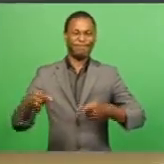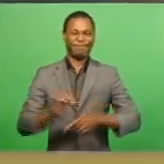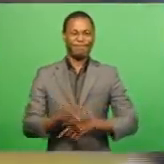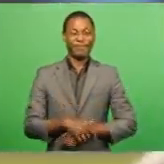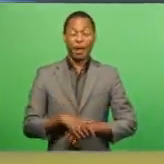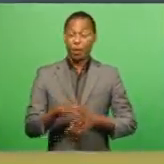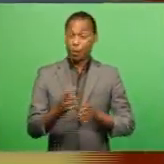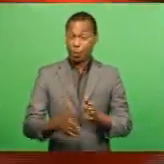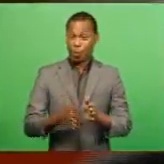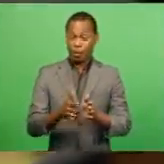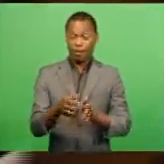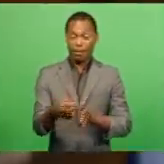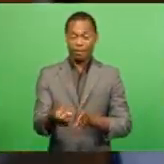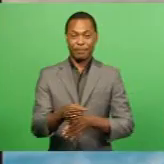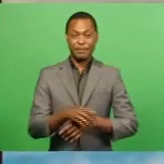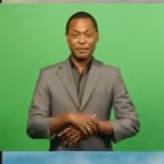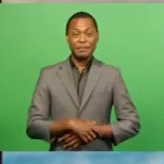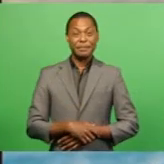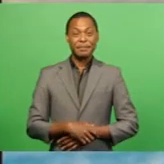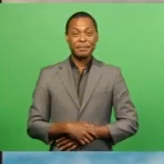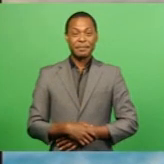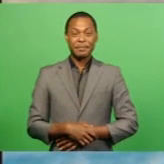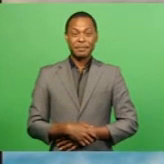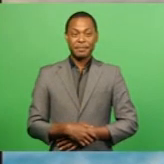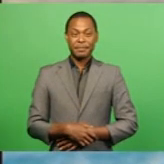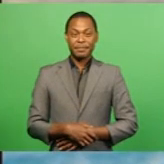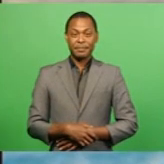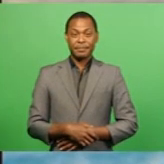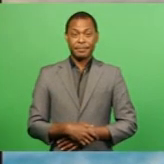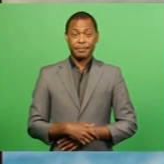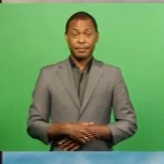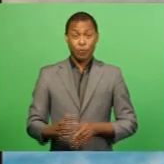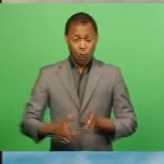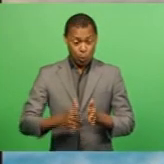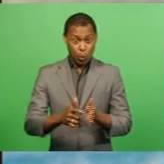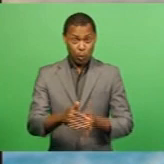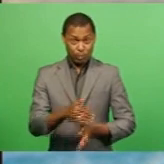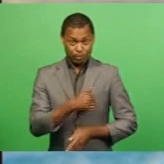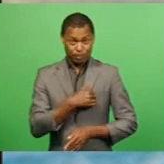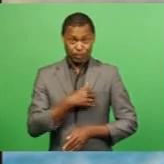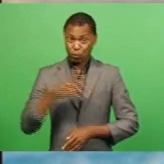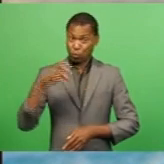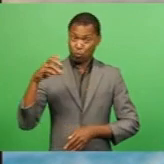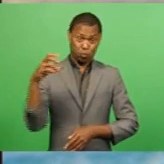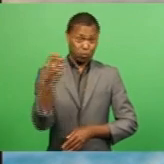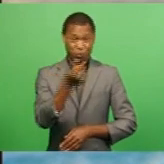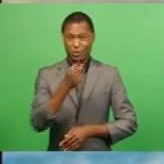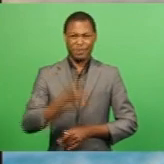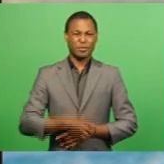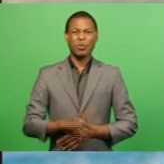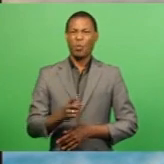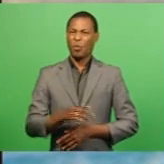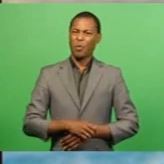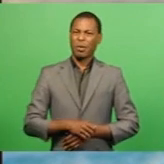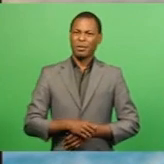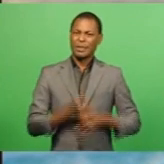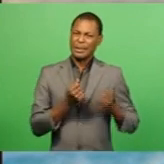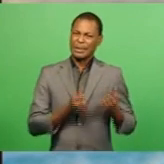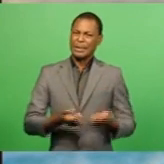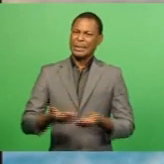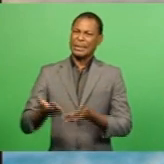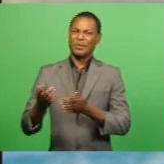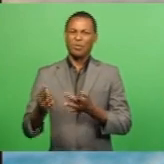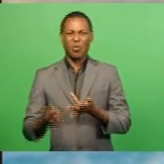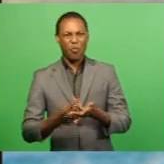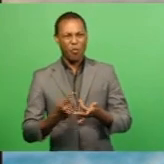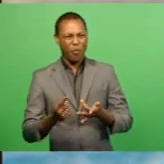Carlini Tavi, FBC Sports. Lautoka Zone Blue Ribbon champion Joseva Tarasoi dedicated his triumph to fellow